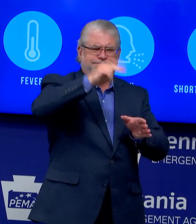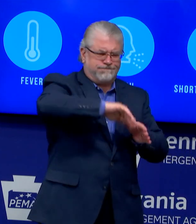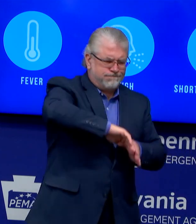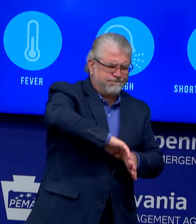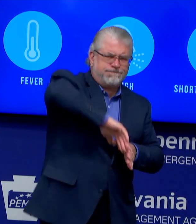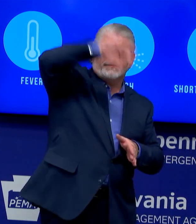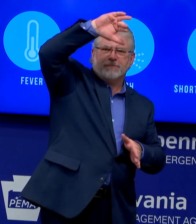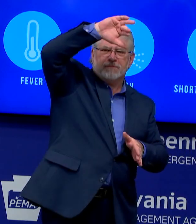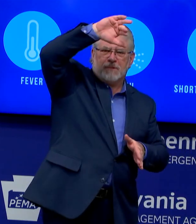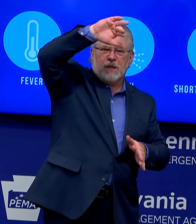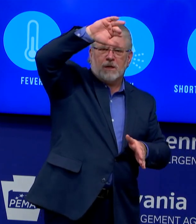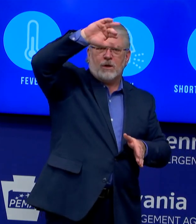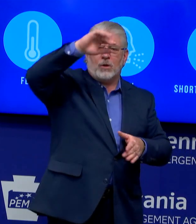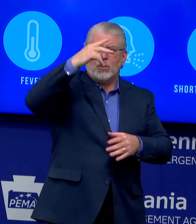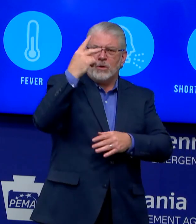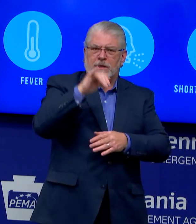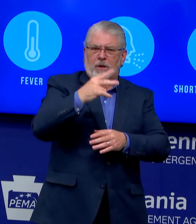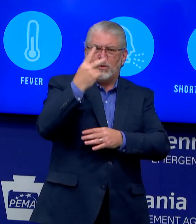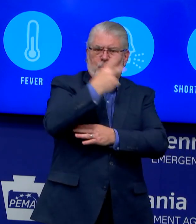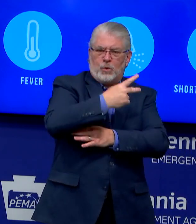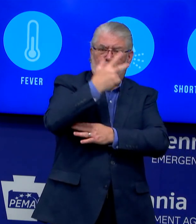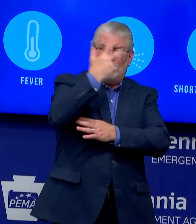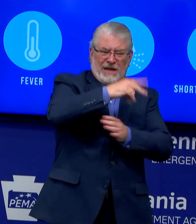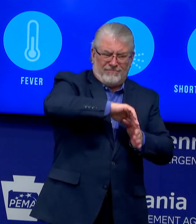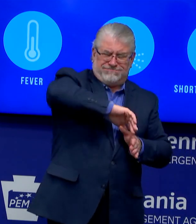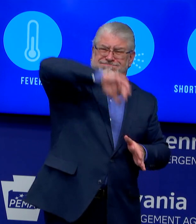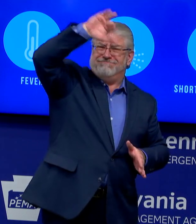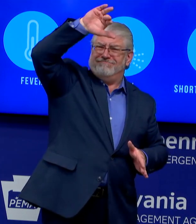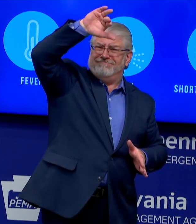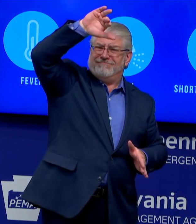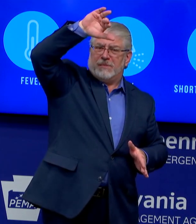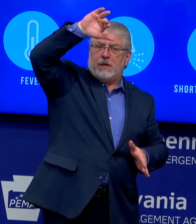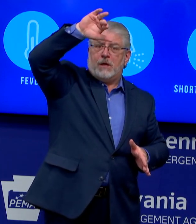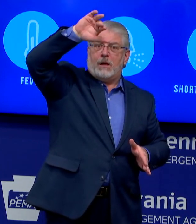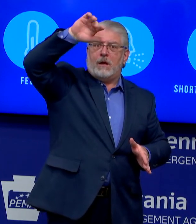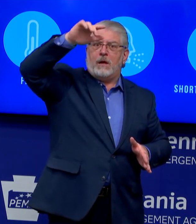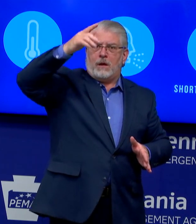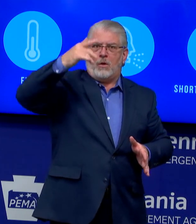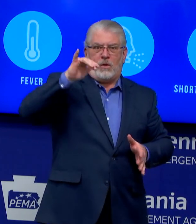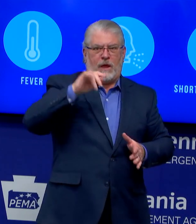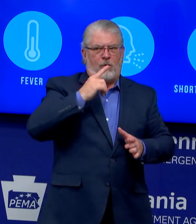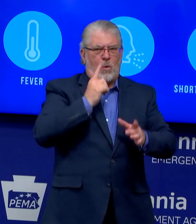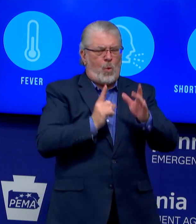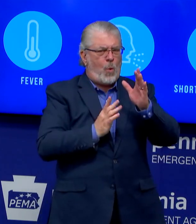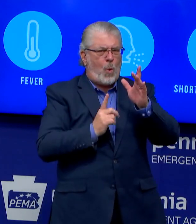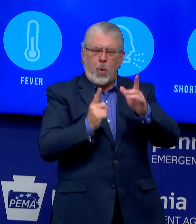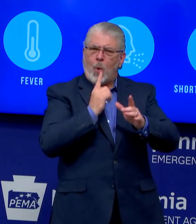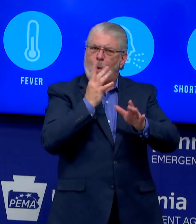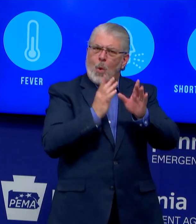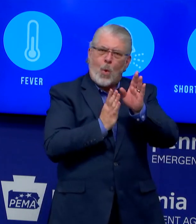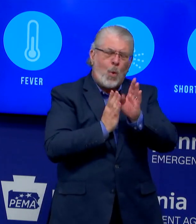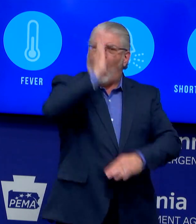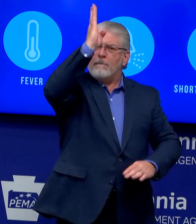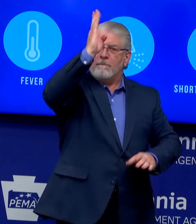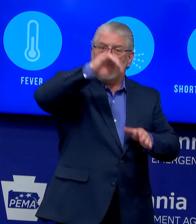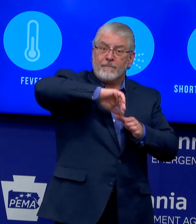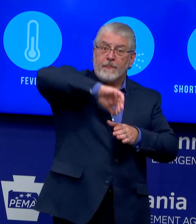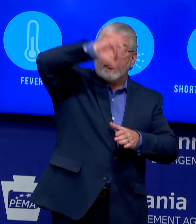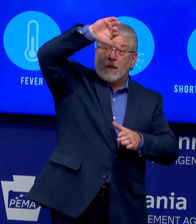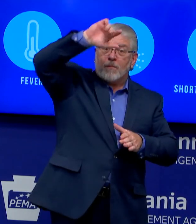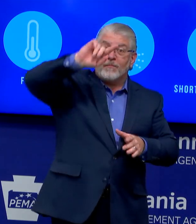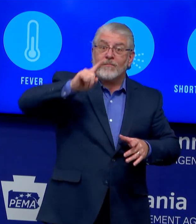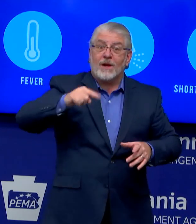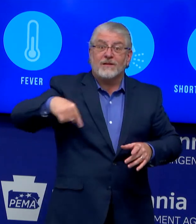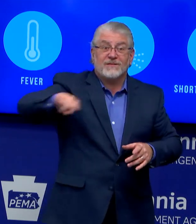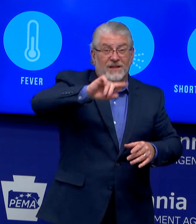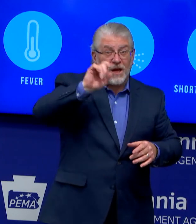2 to 3 days. It was going up in really it's almost like a straight line. But through the mitigation efforts that the governor has put